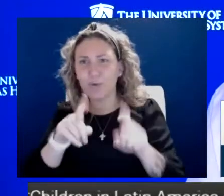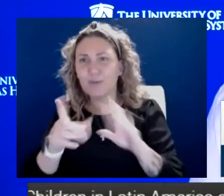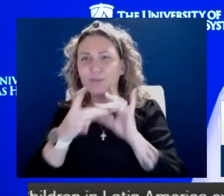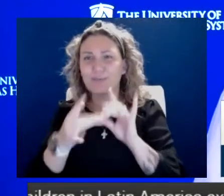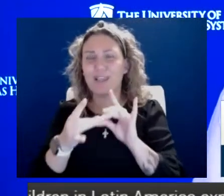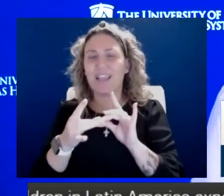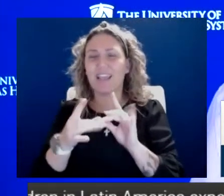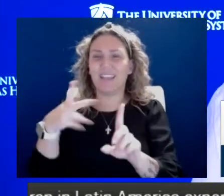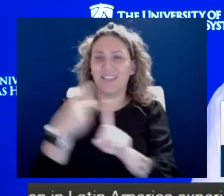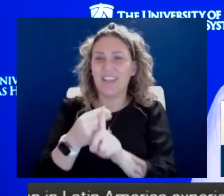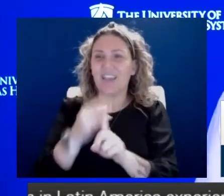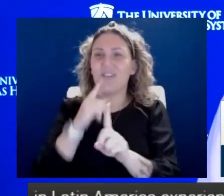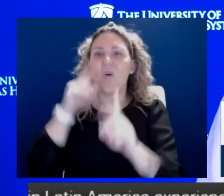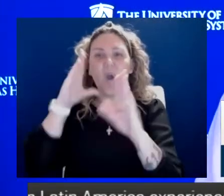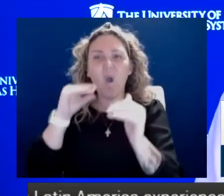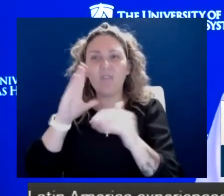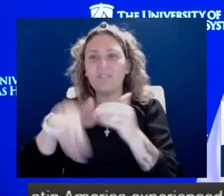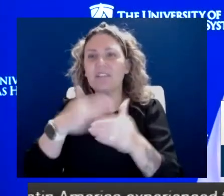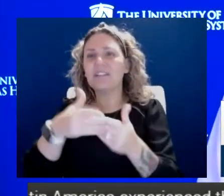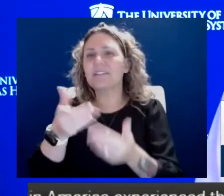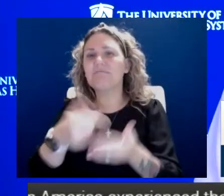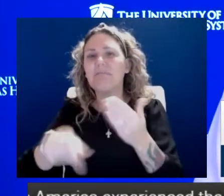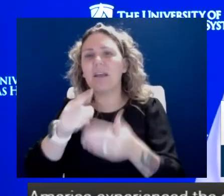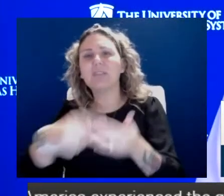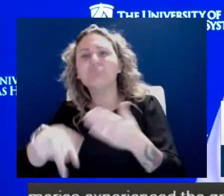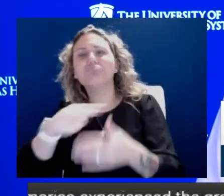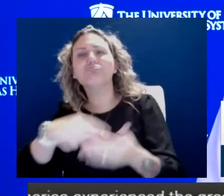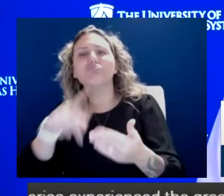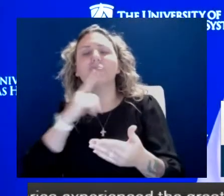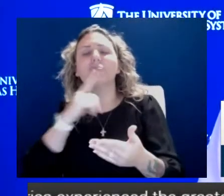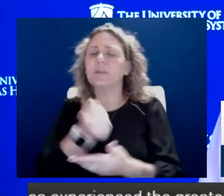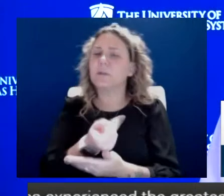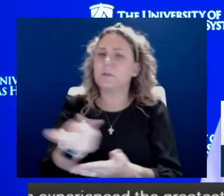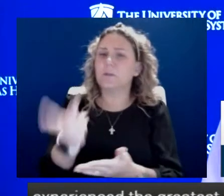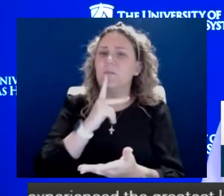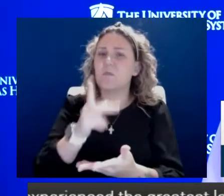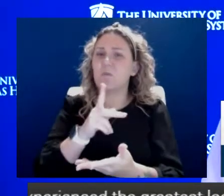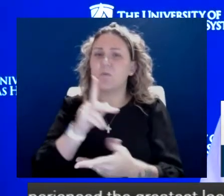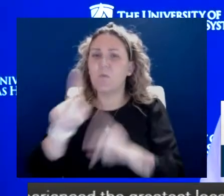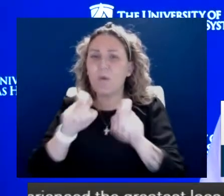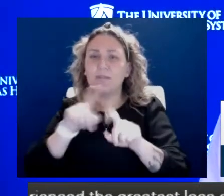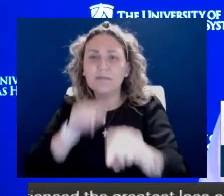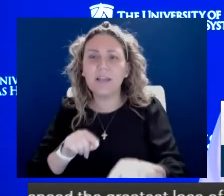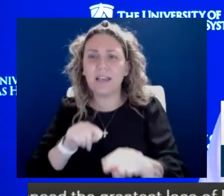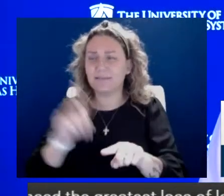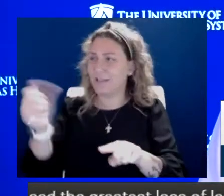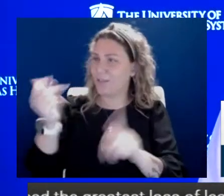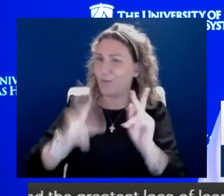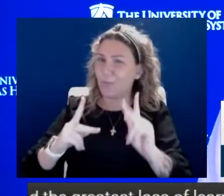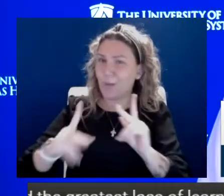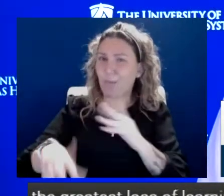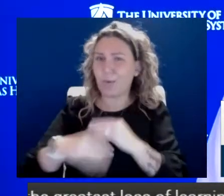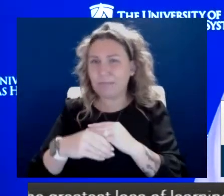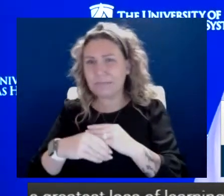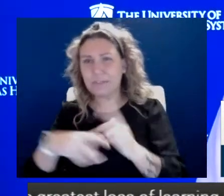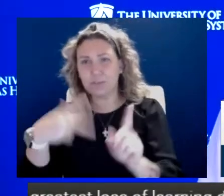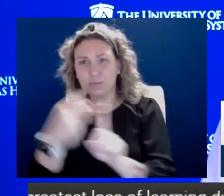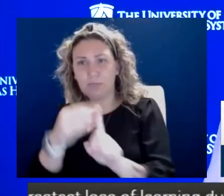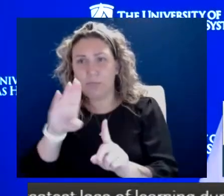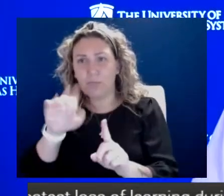within the next couple weeks we'll have some of these questions answered about when should other people be getting boosted again and what will the formulations